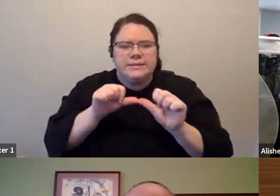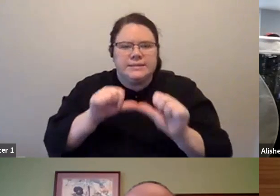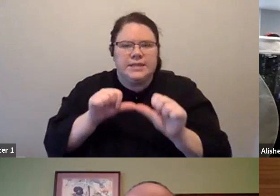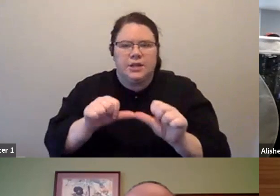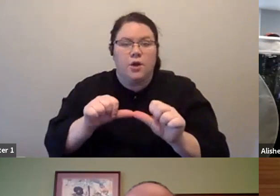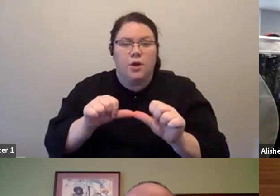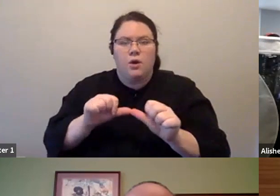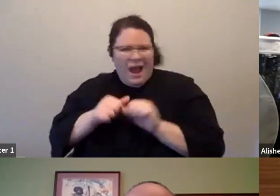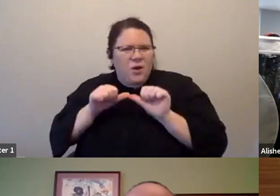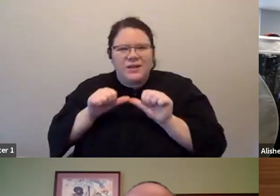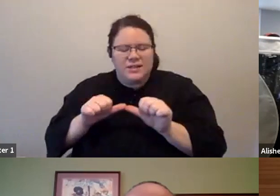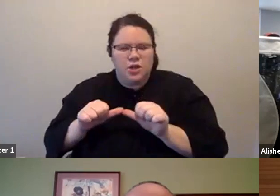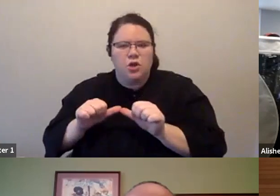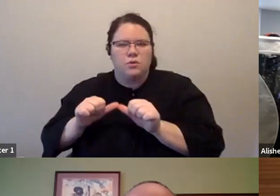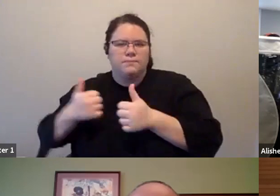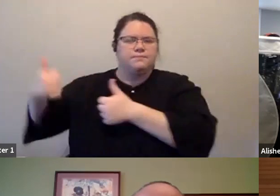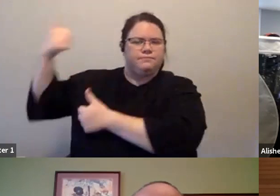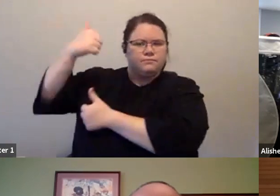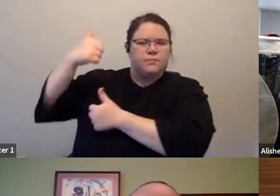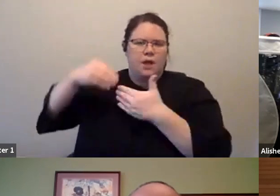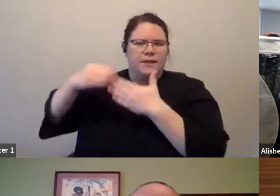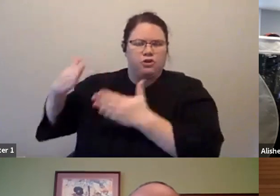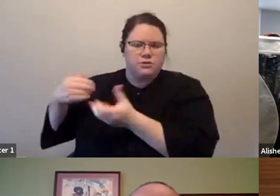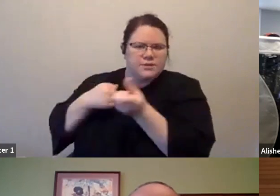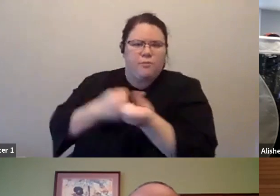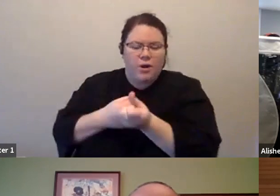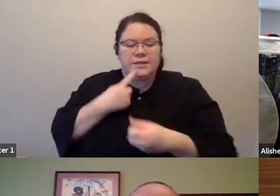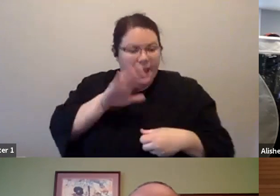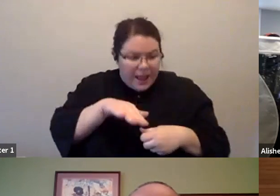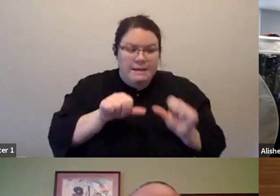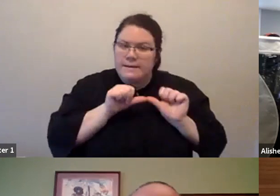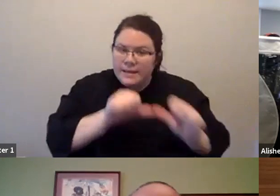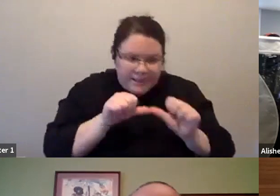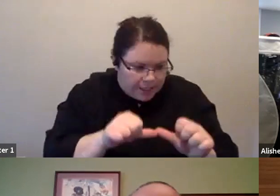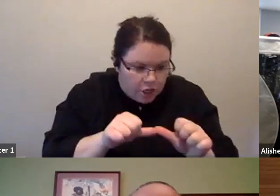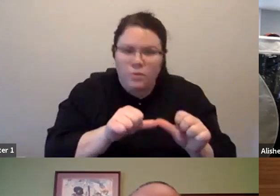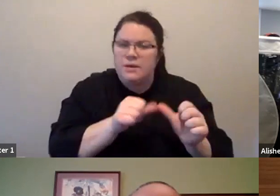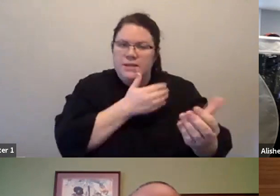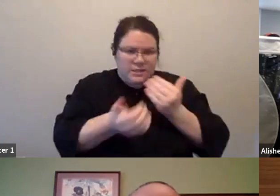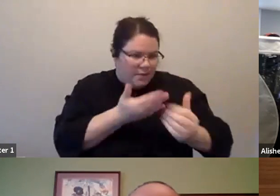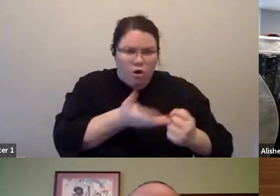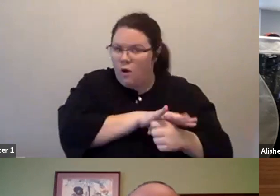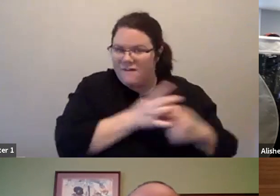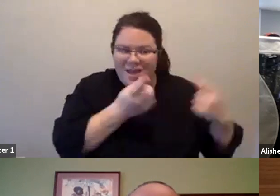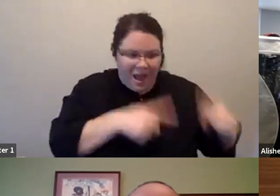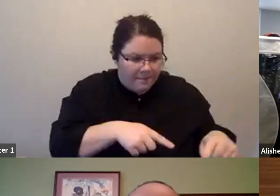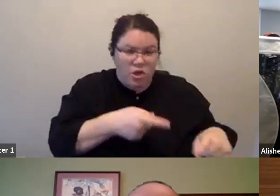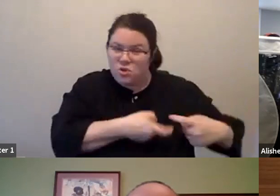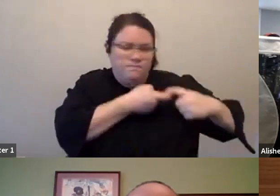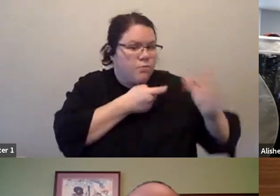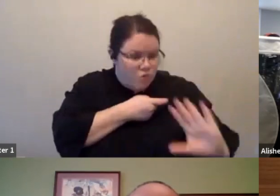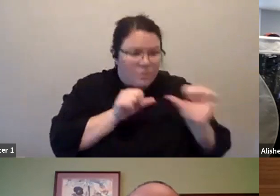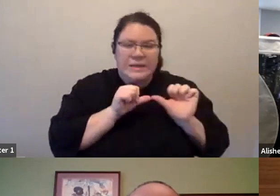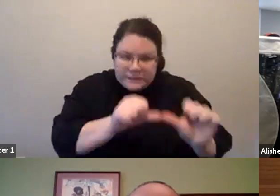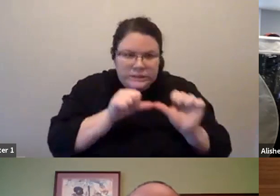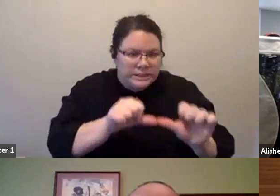the support of our leadership council that allowed us to keep going with those strategies that we had already put